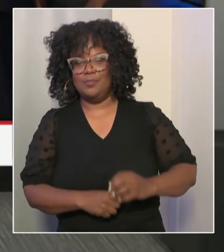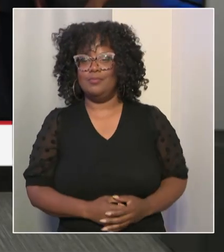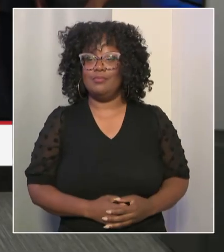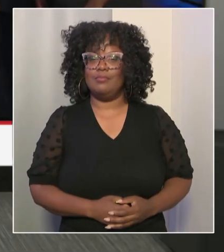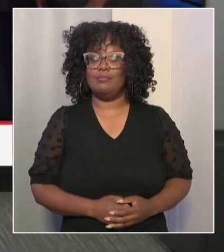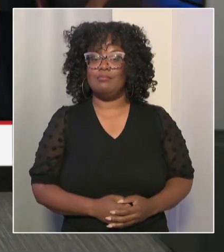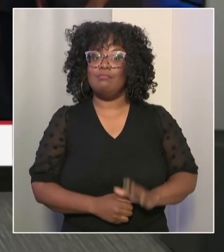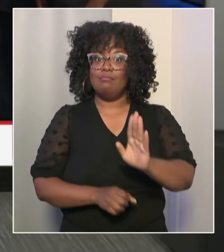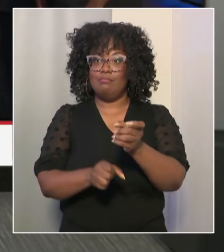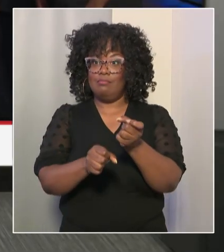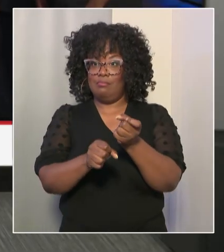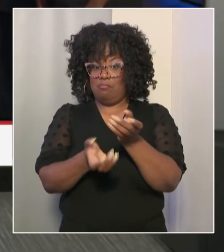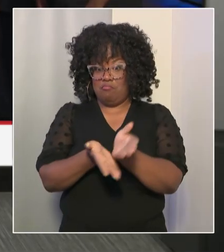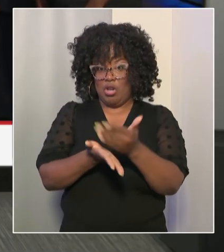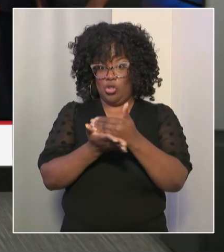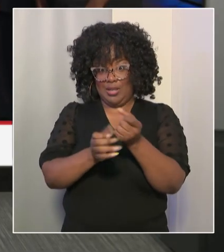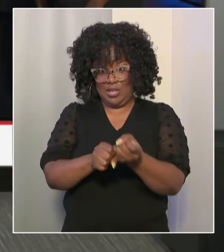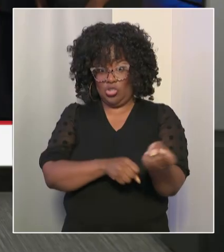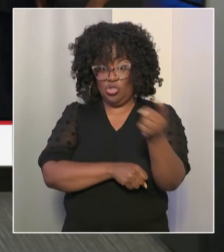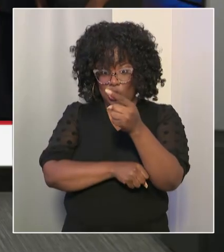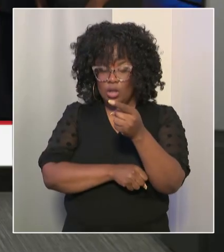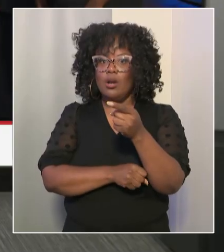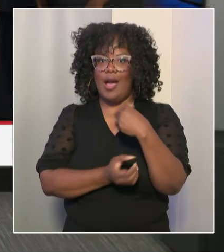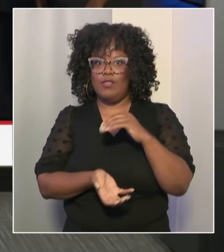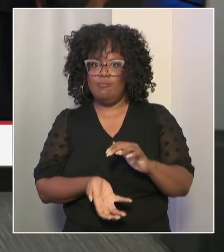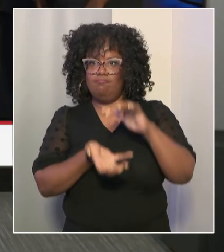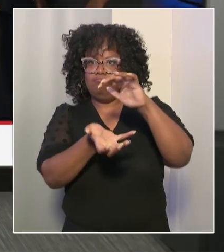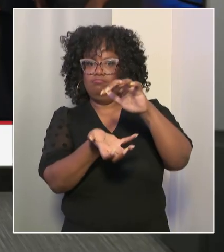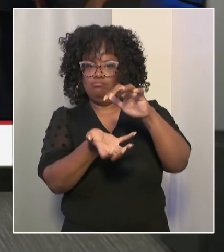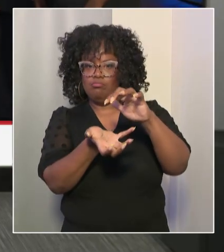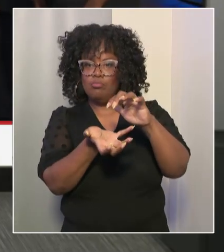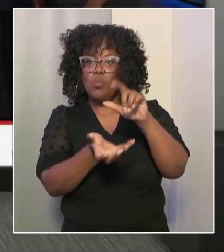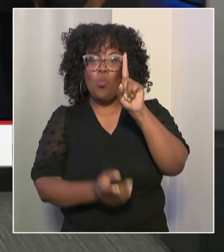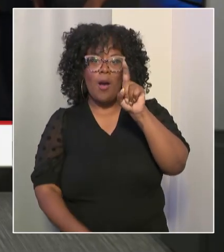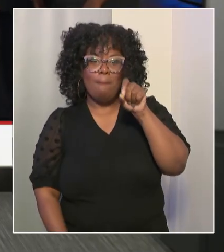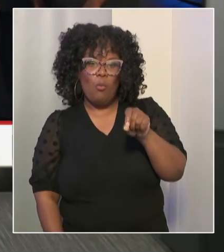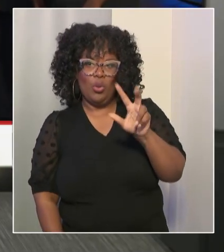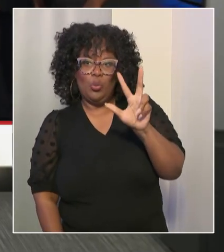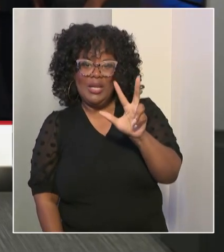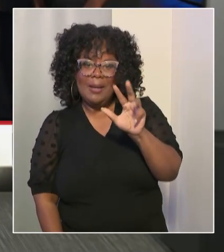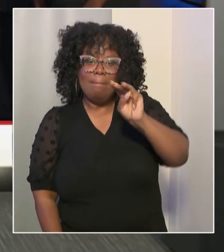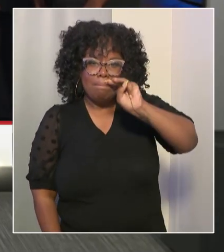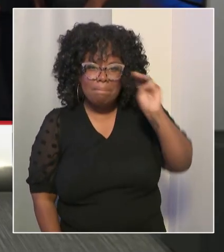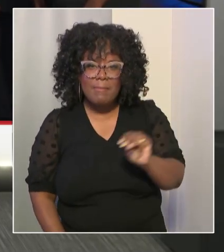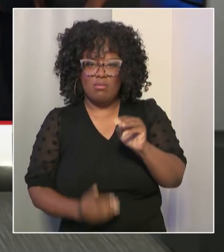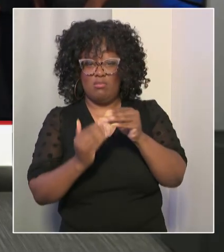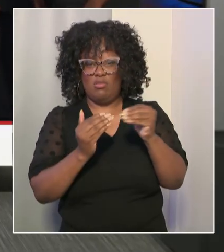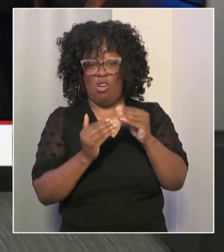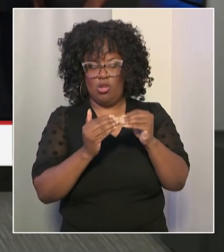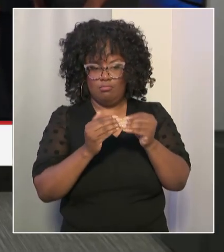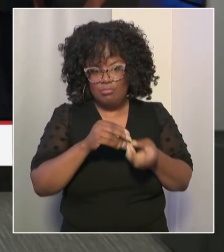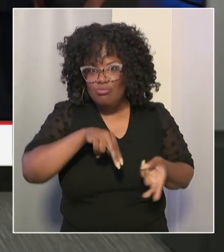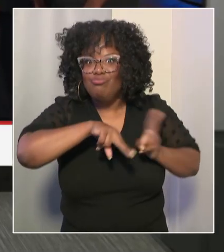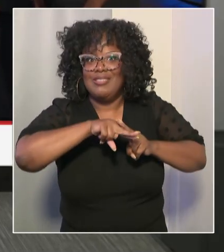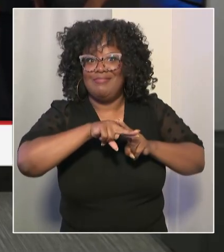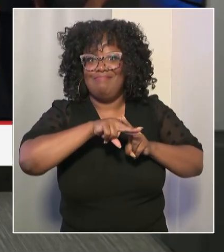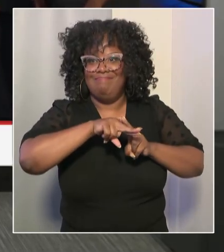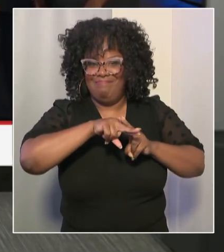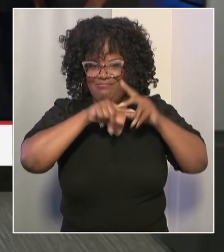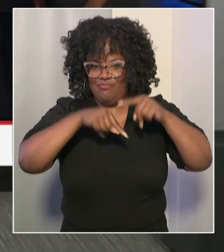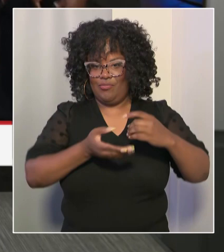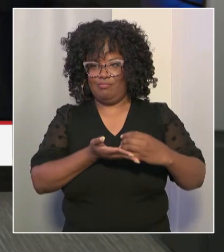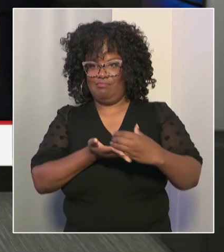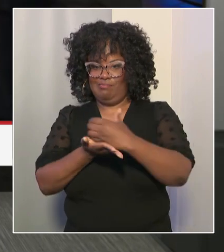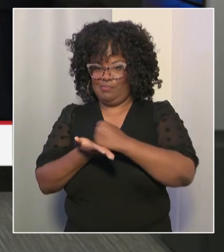a $1.3 million raise for 911 call takers in this